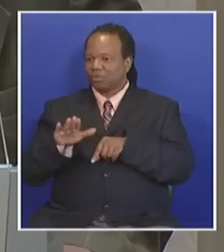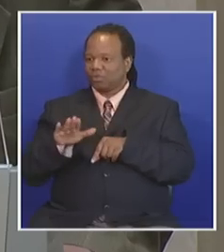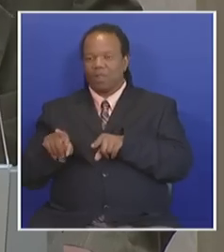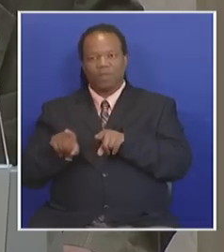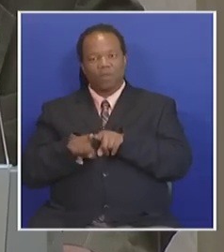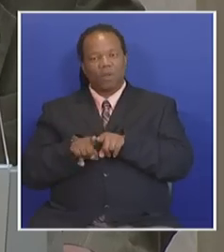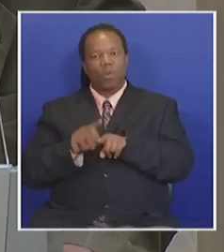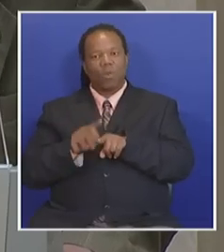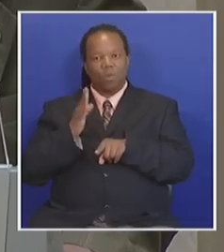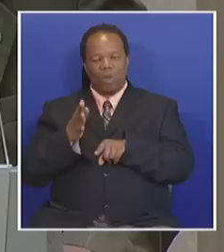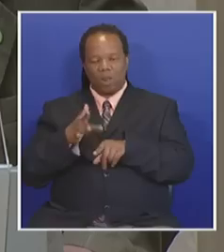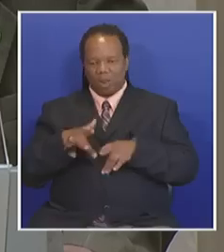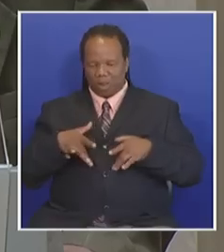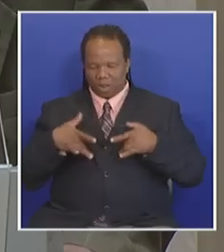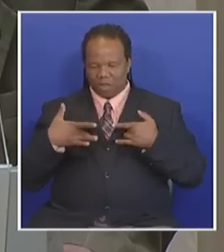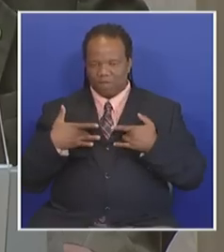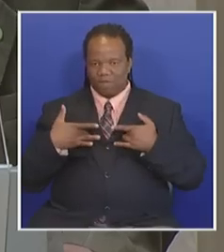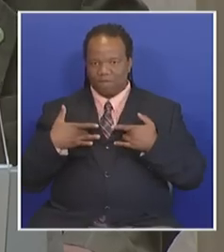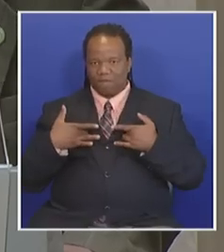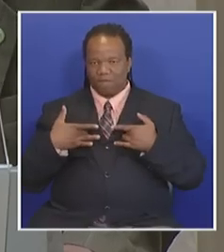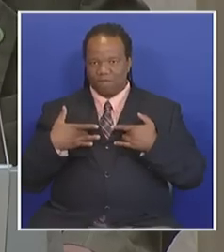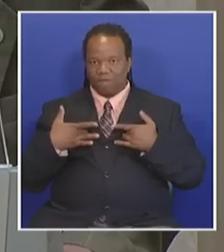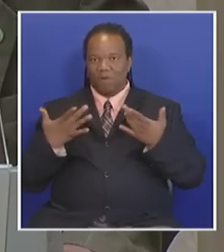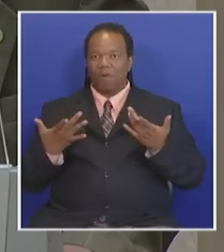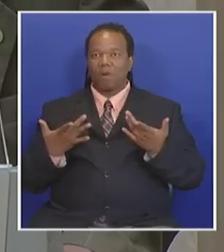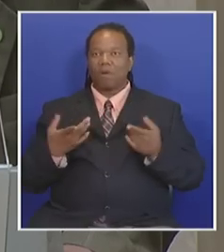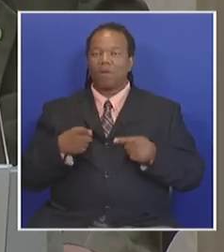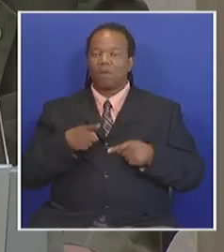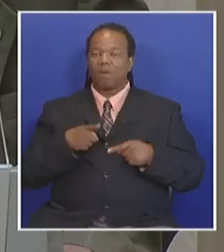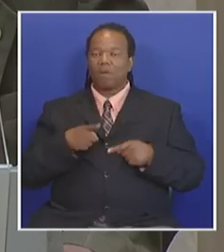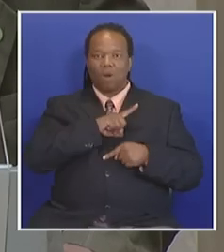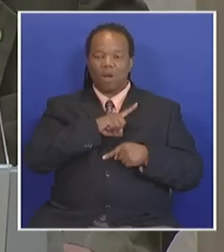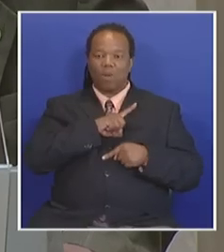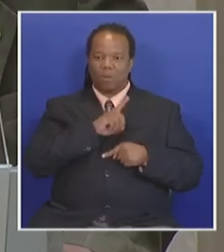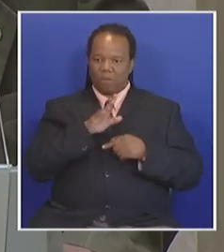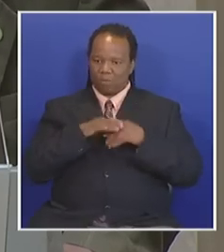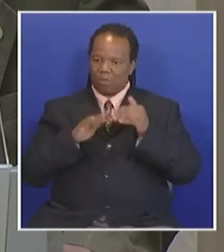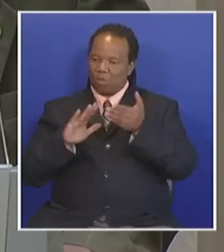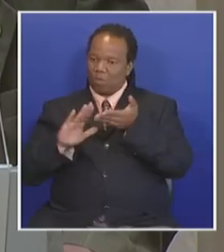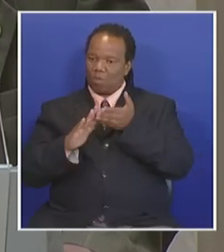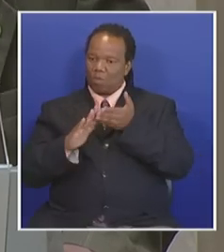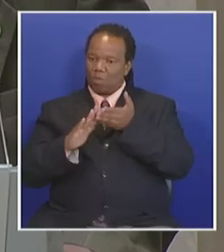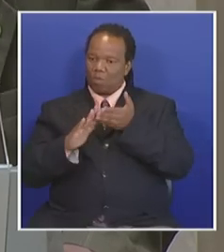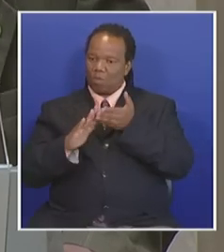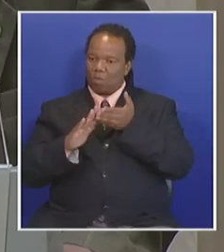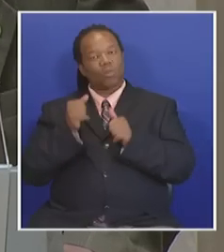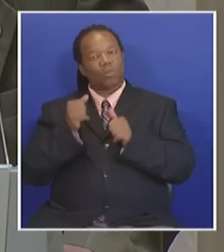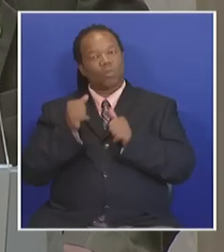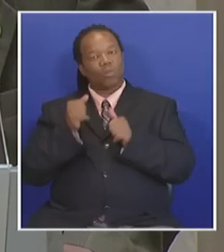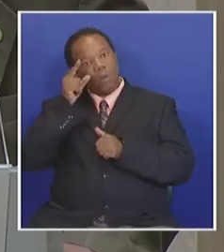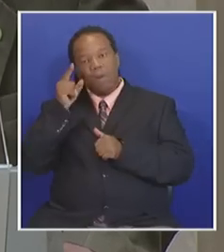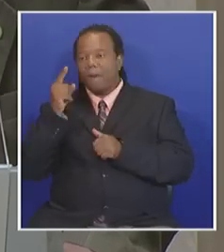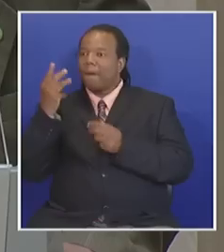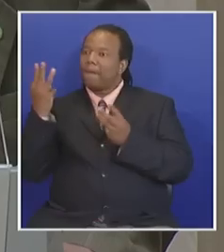live, because we will have created a society which recognizes that all people